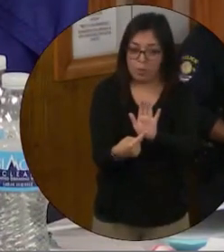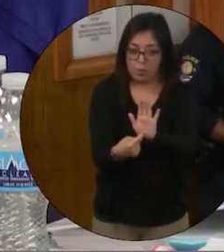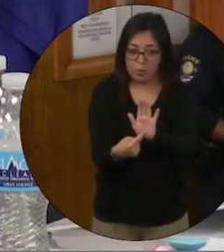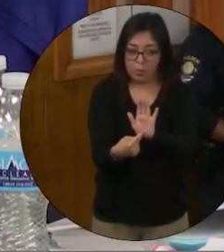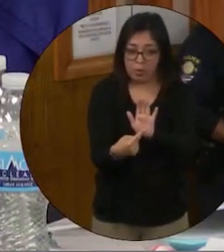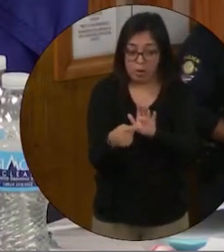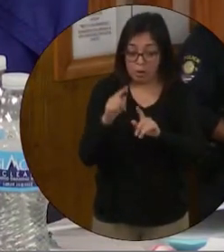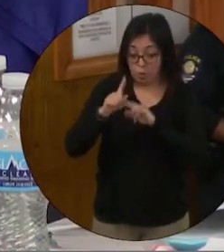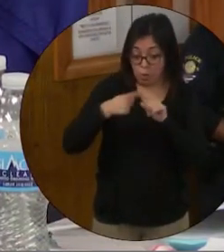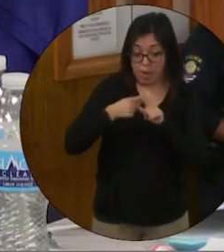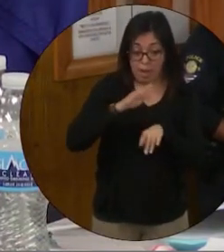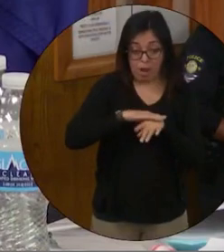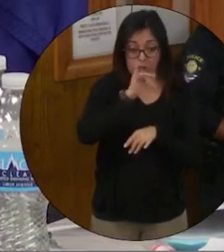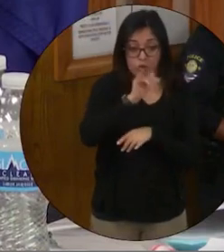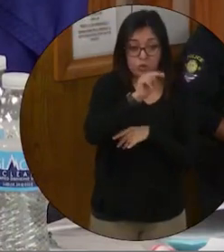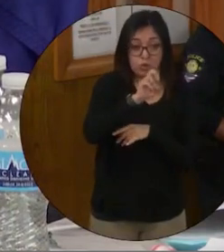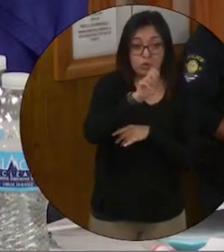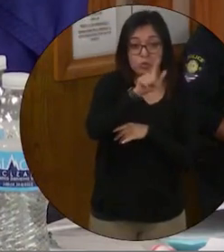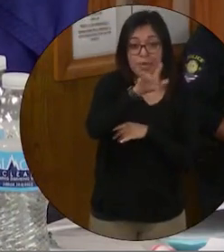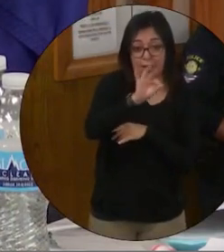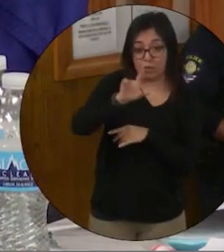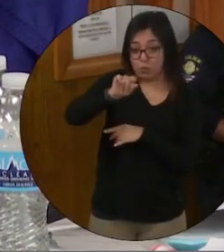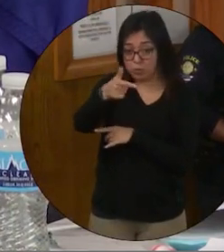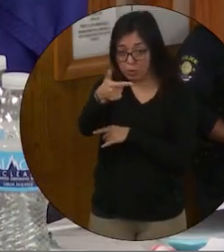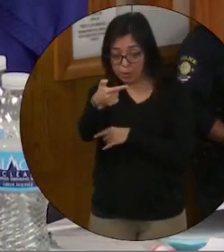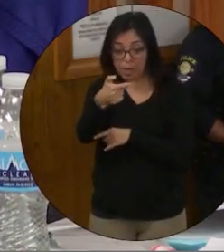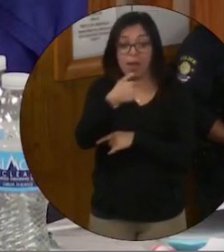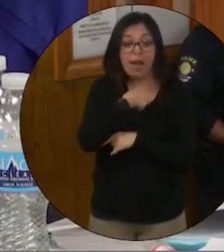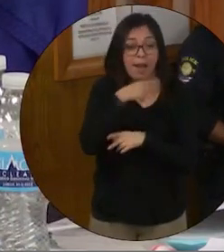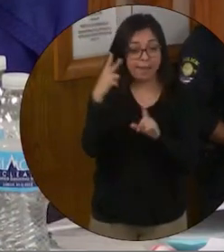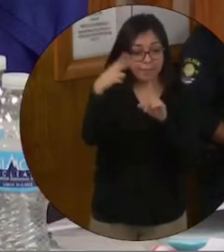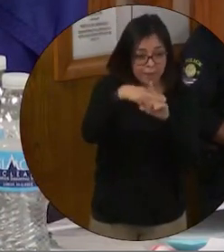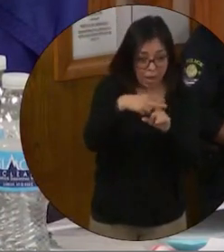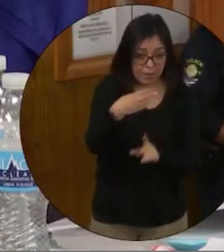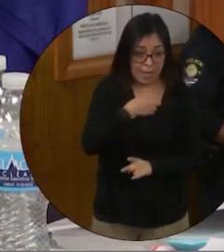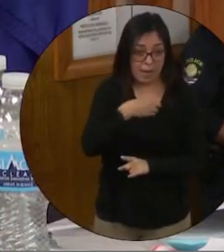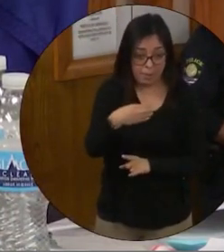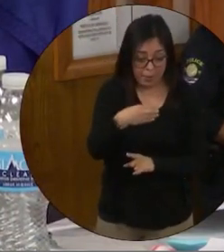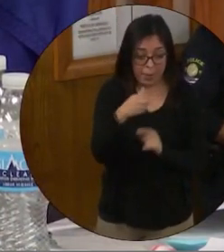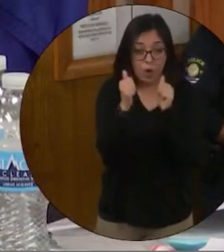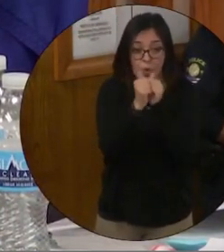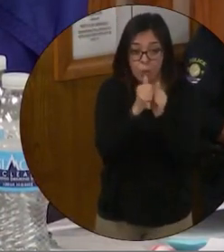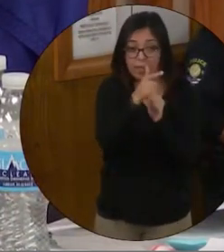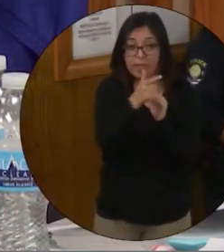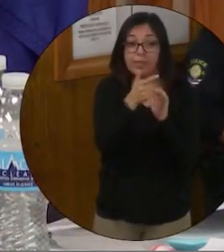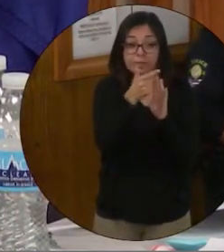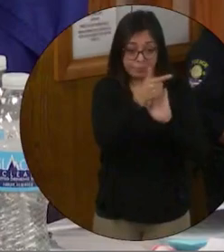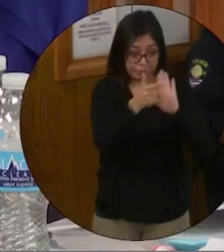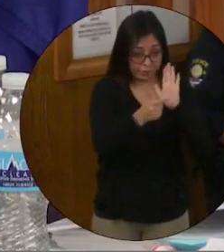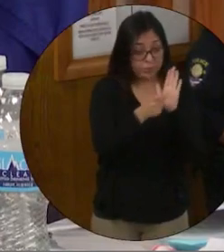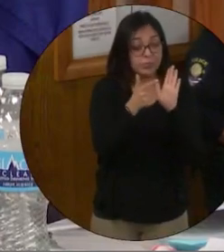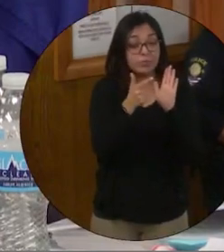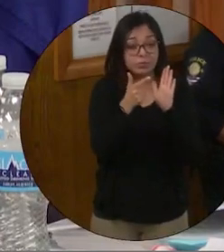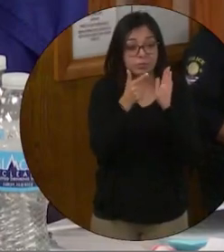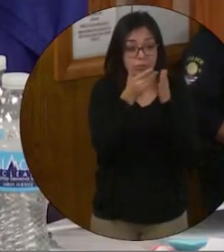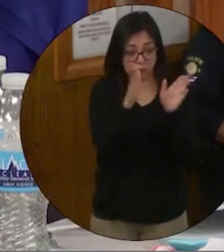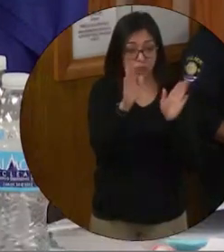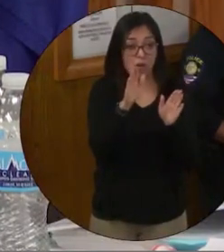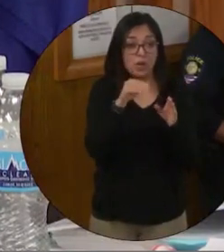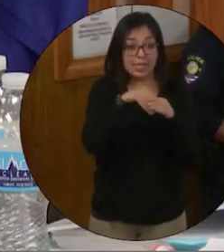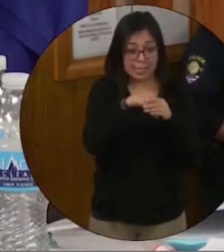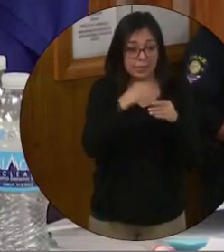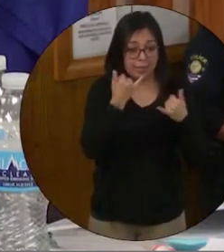on June 29th, 2021, I filed a complaint with the Attorney General, and it's currently in the review